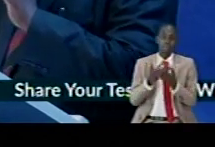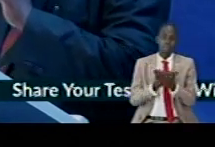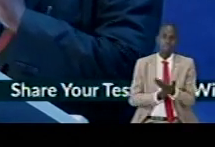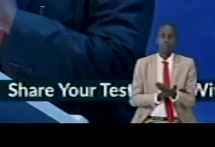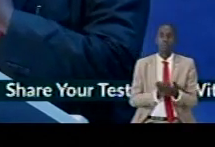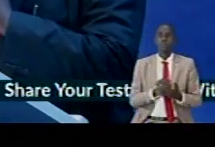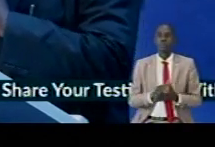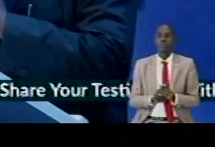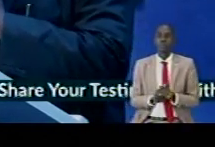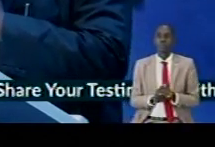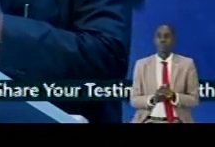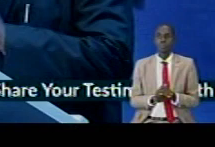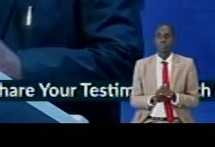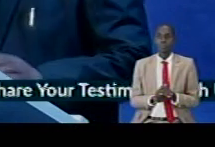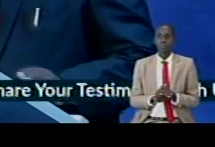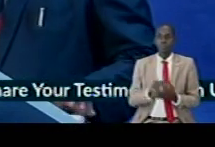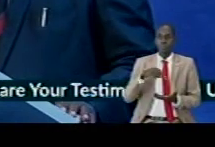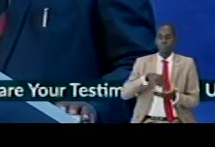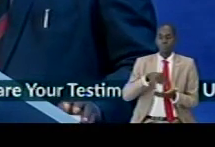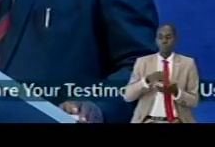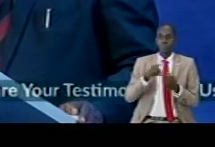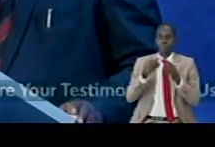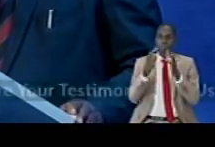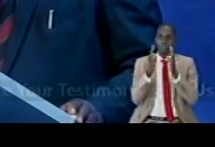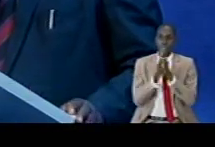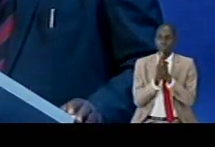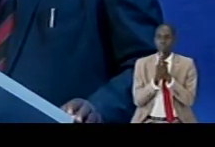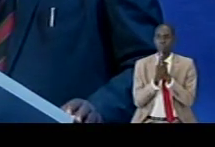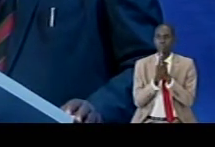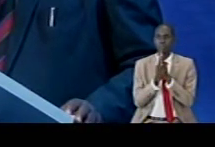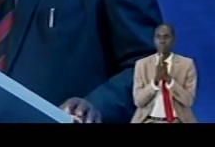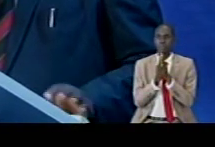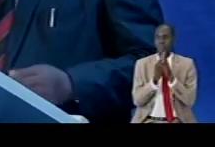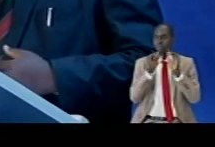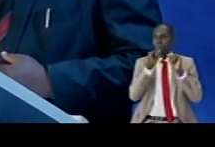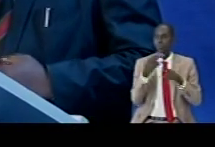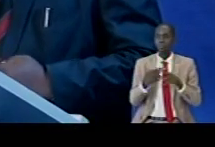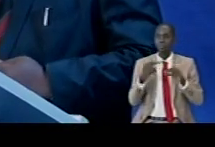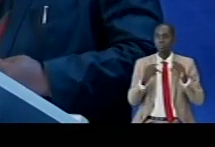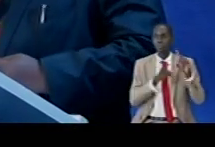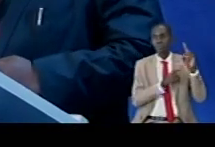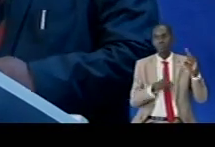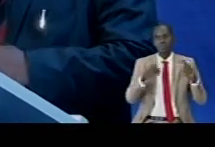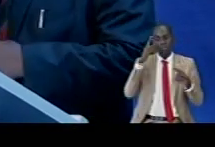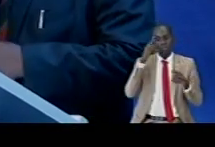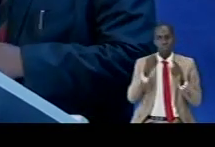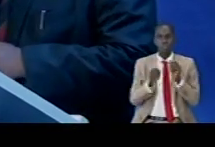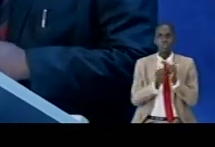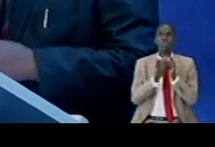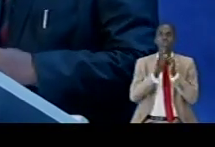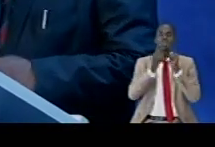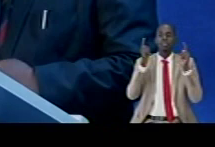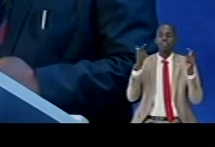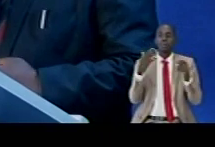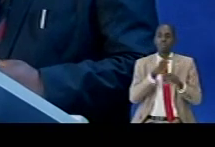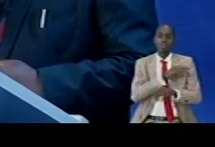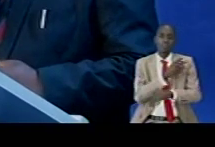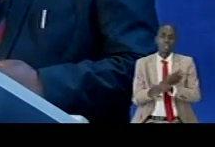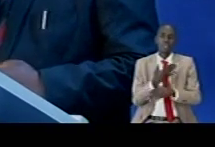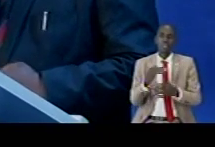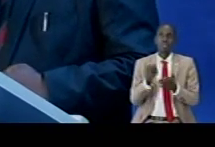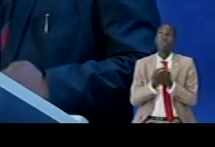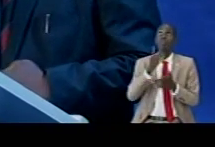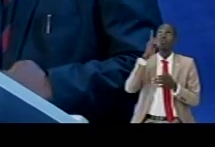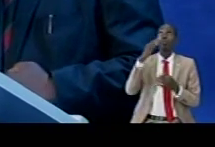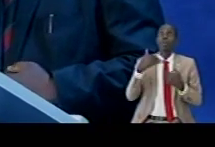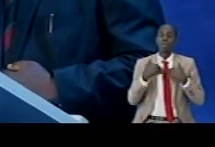together. Let's bless the name of the Lord for the great and mighty things the Lord has done in our midst and in our